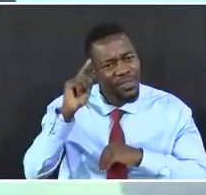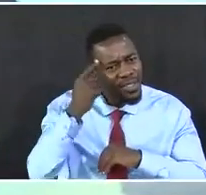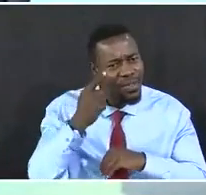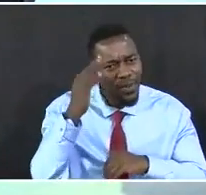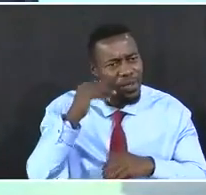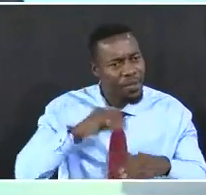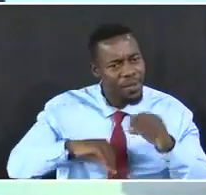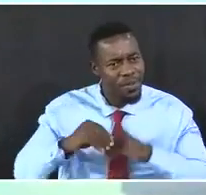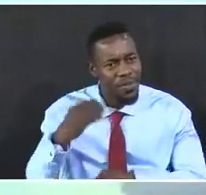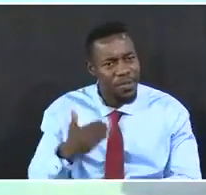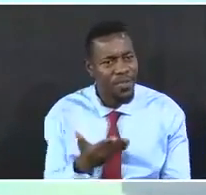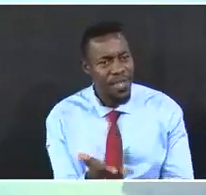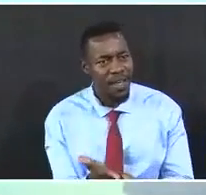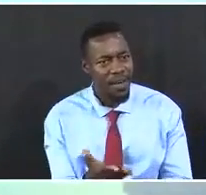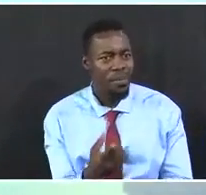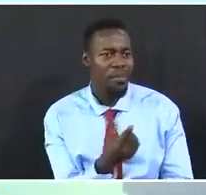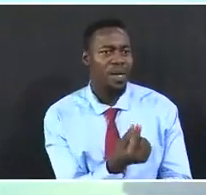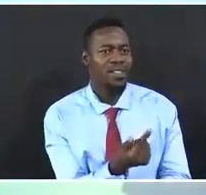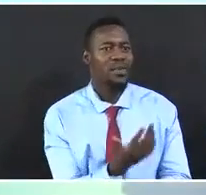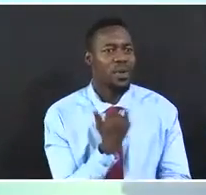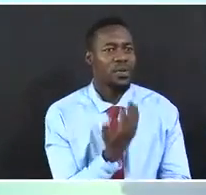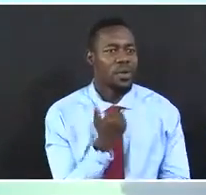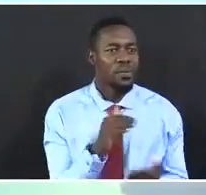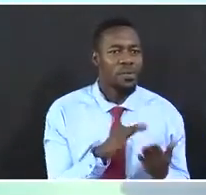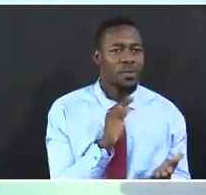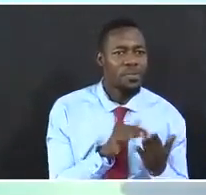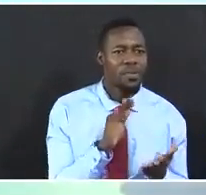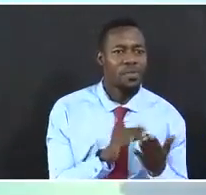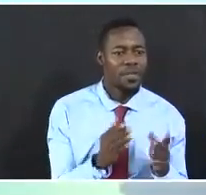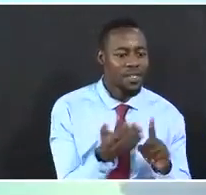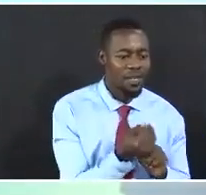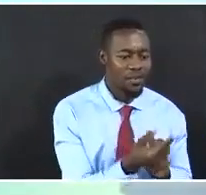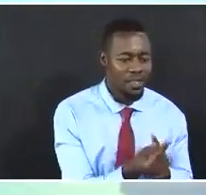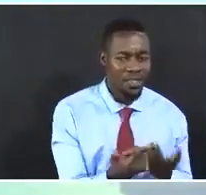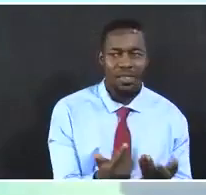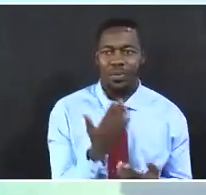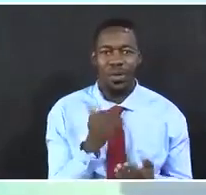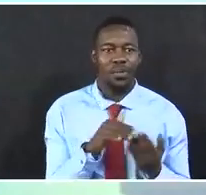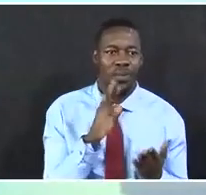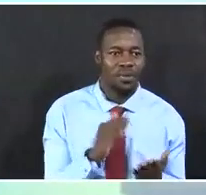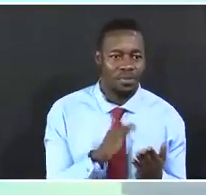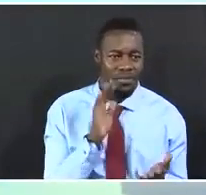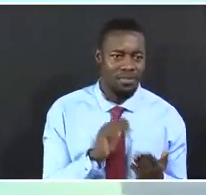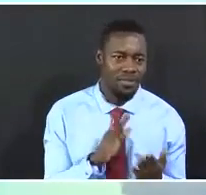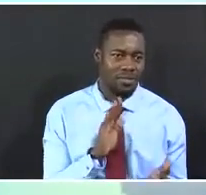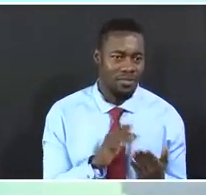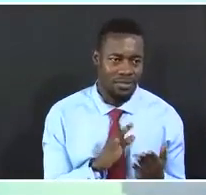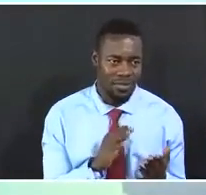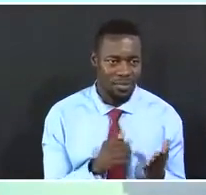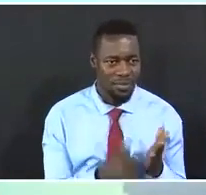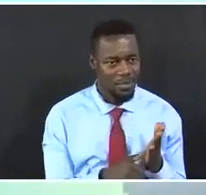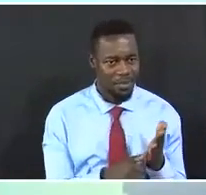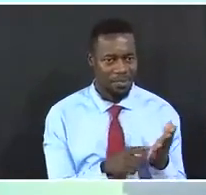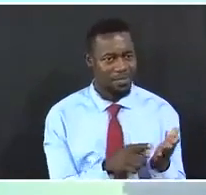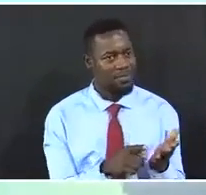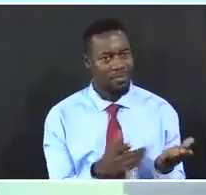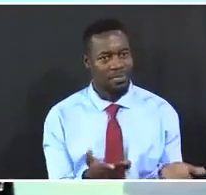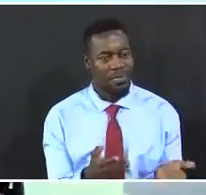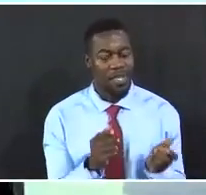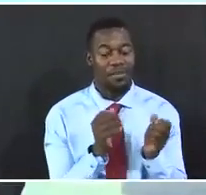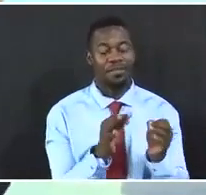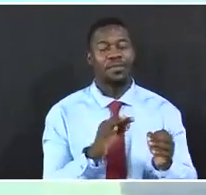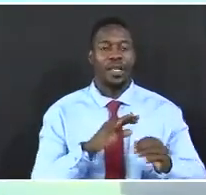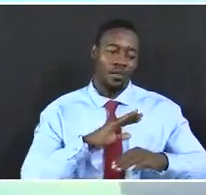If somebody threatened with sacking you, you will just sulk, okay? You will